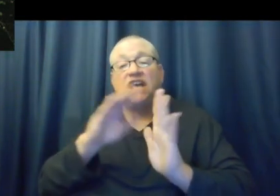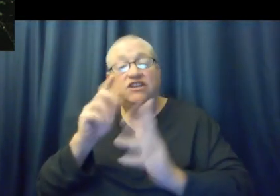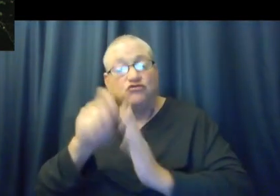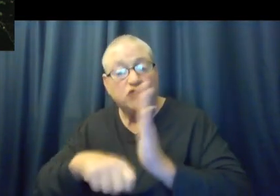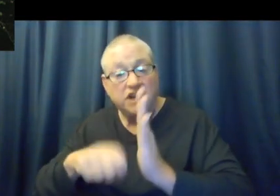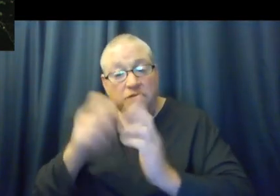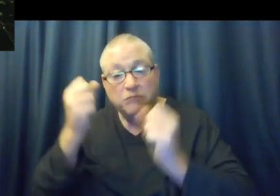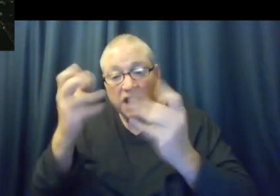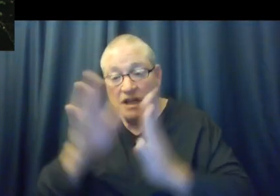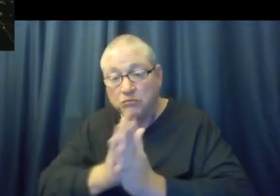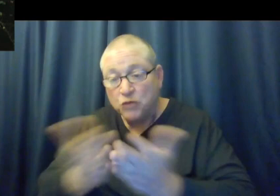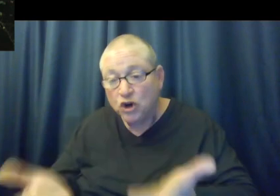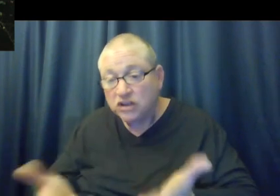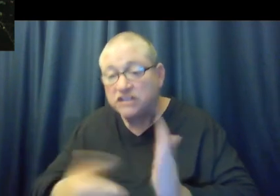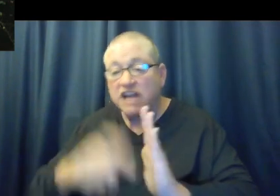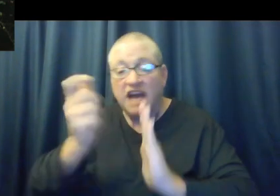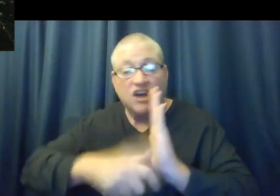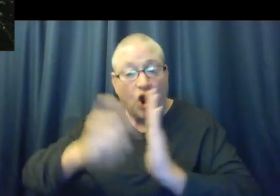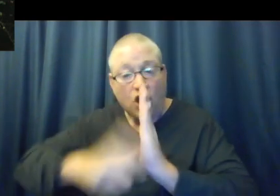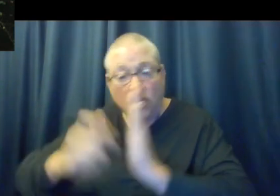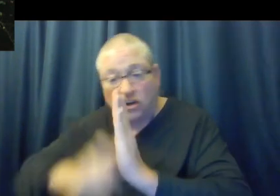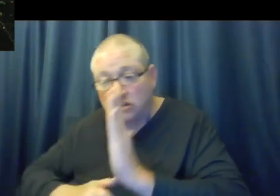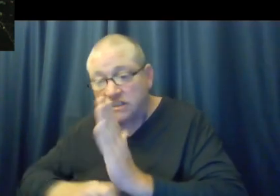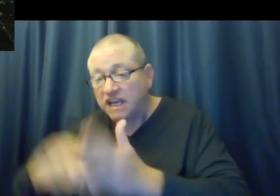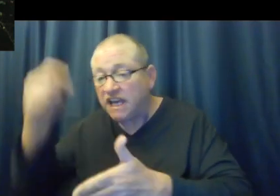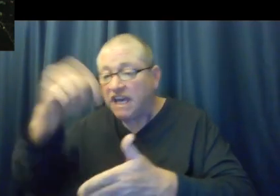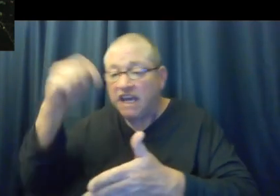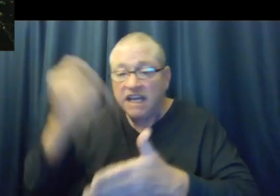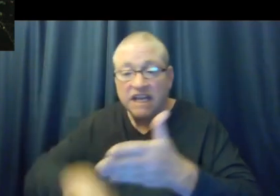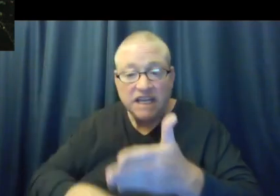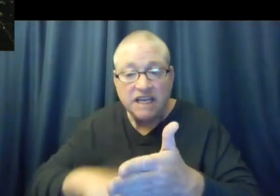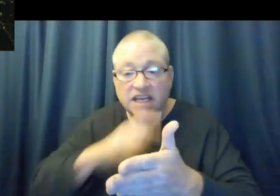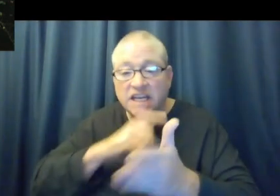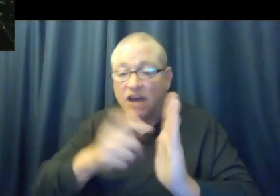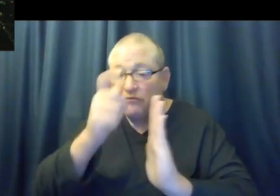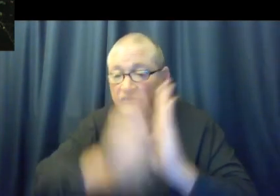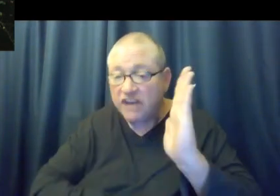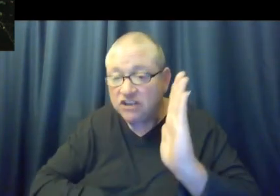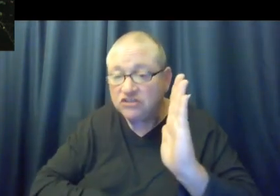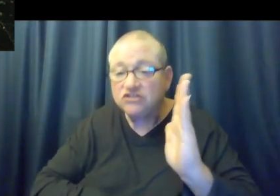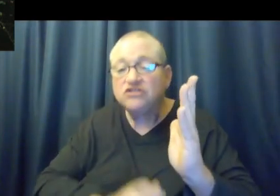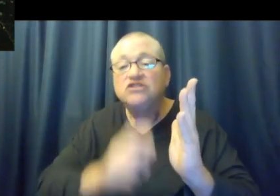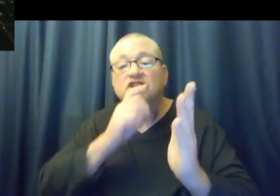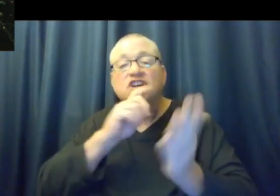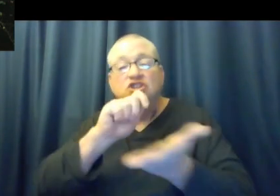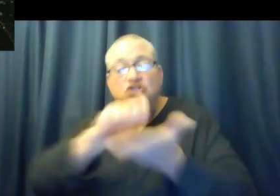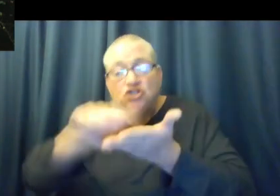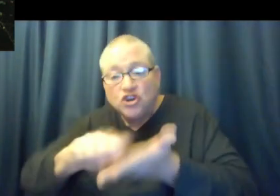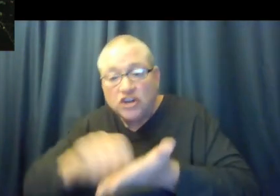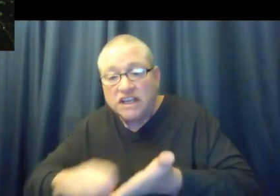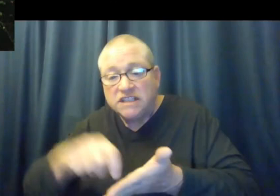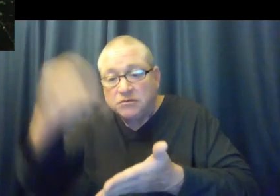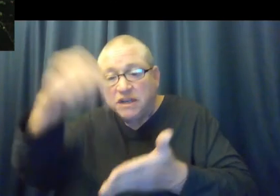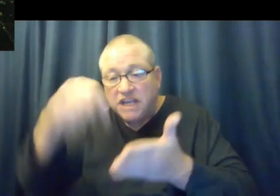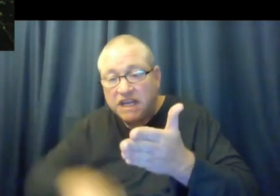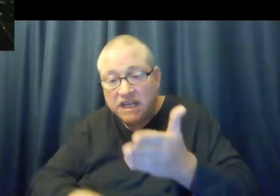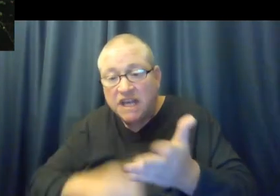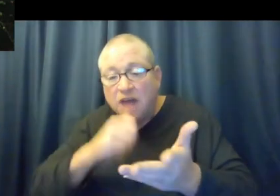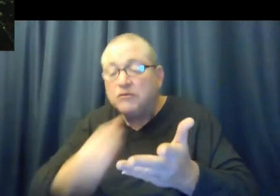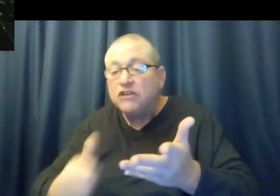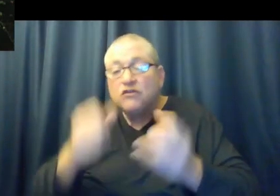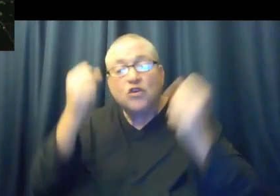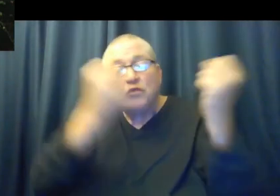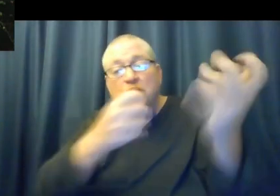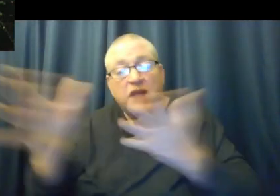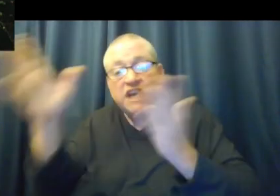written several books, as well as innumerable articles, in-depth features, profiles, and investigative journalism for top newspapers